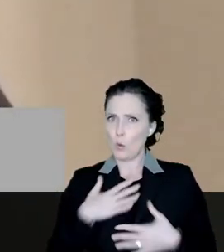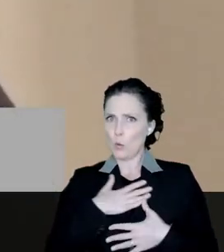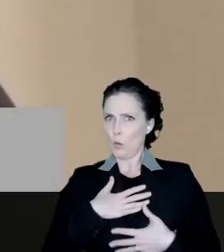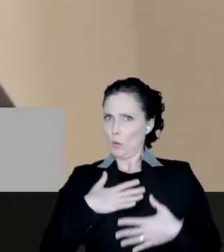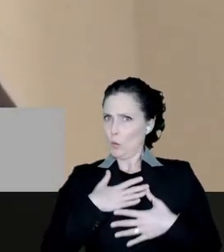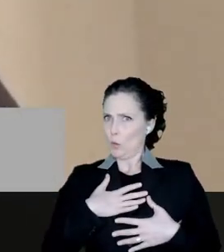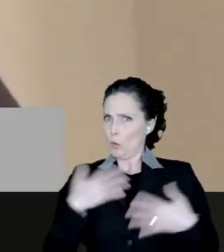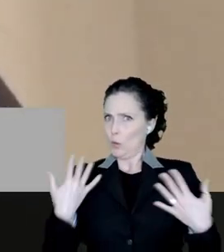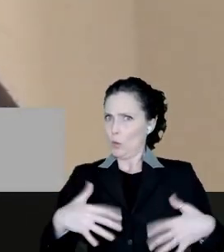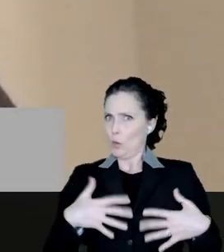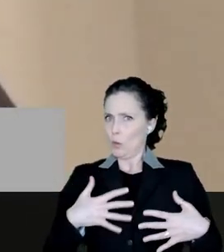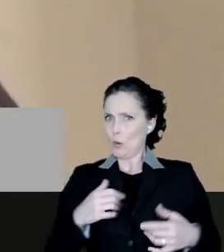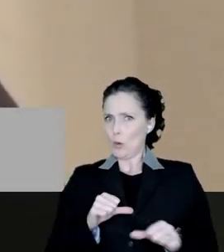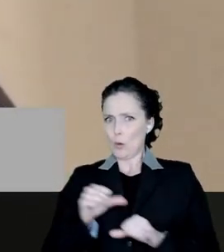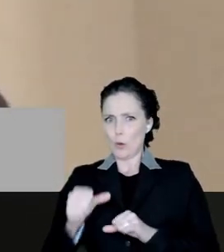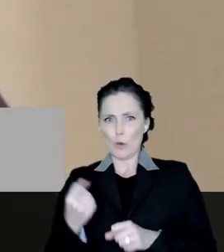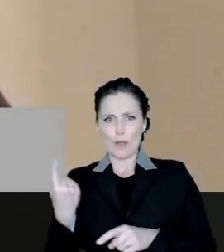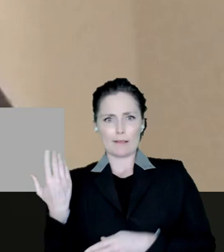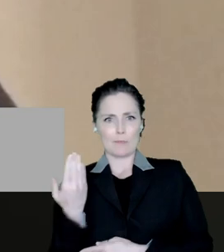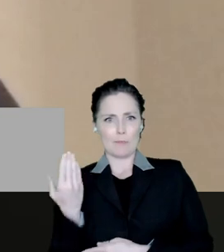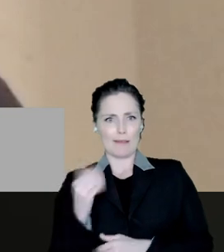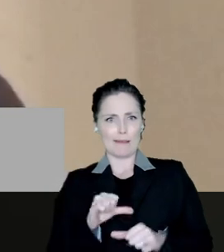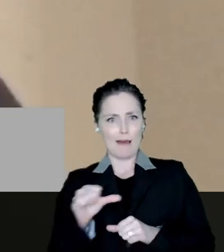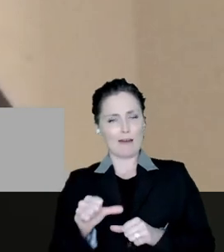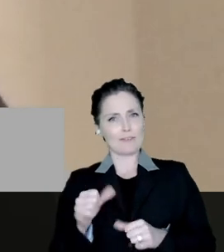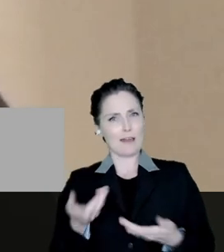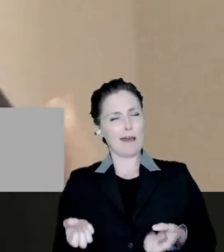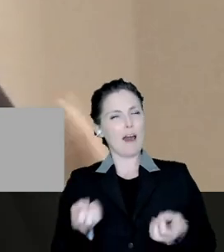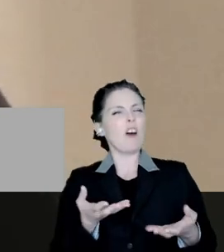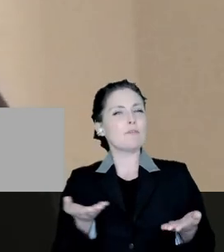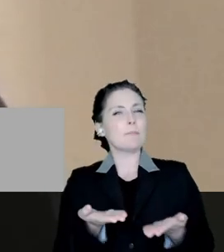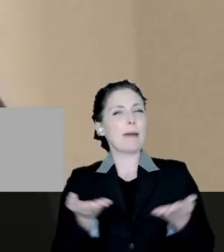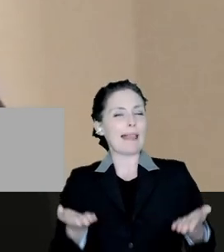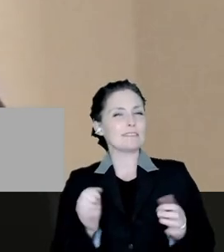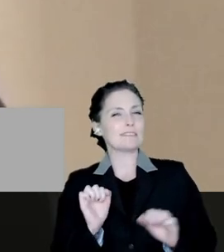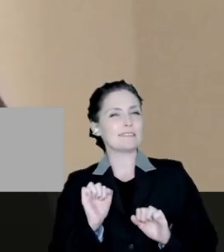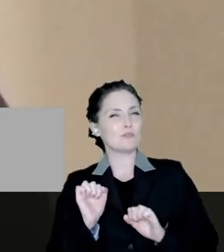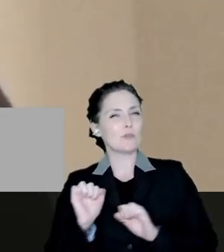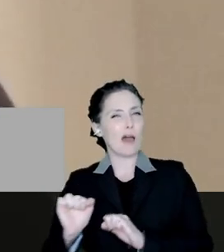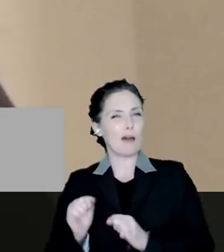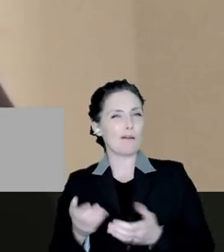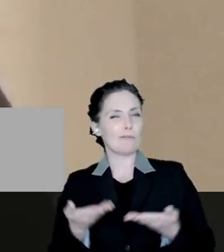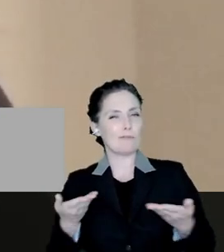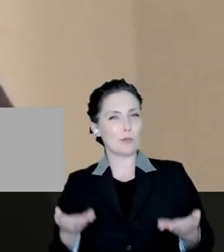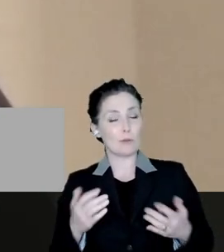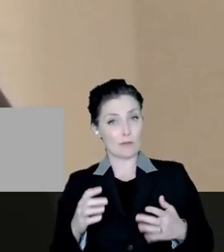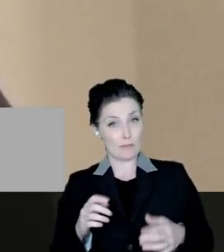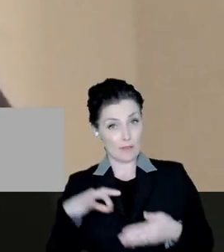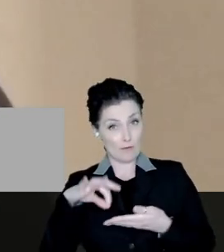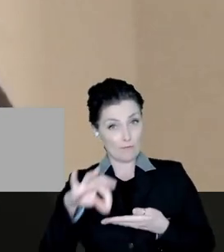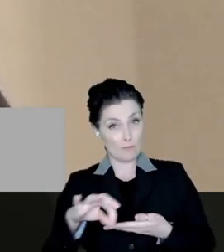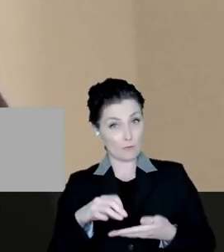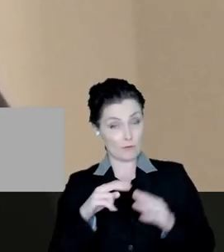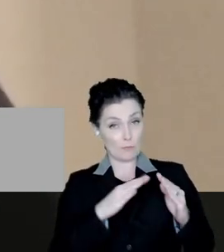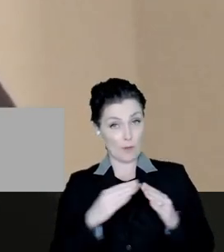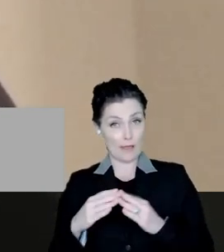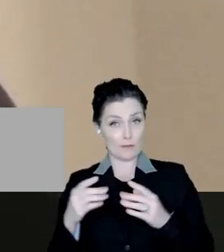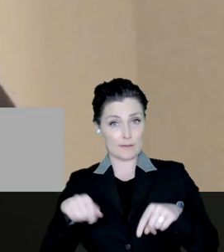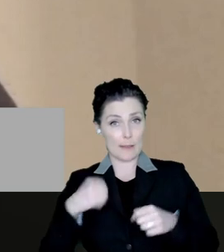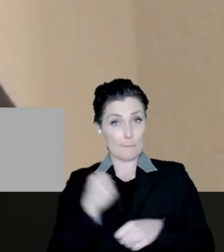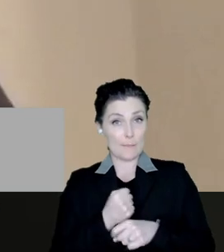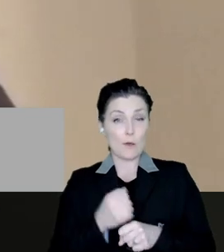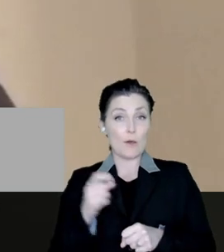I can offer a kind of balance to that view in terms of the affordable housing in London that's been built over many years